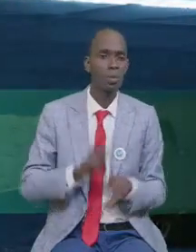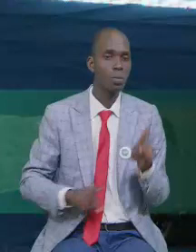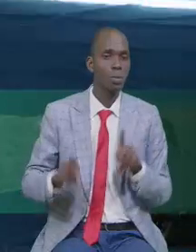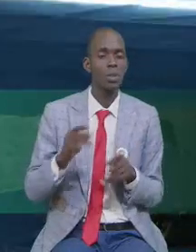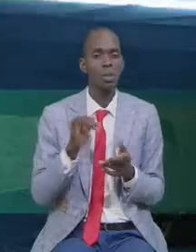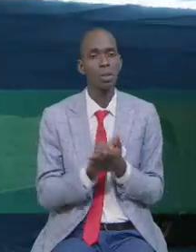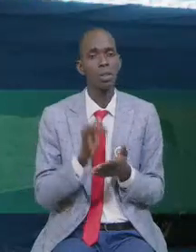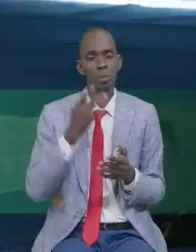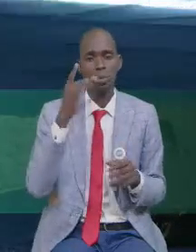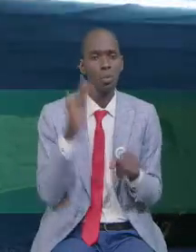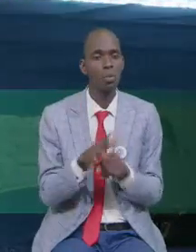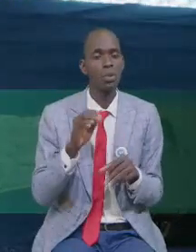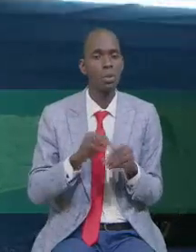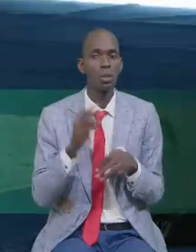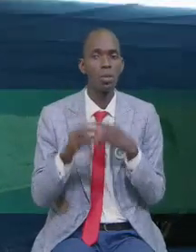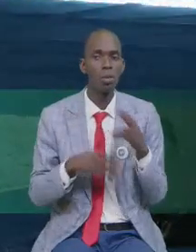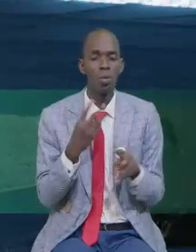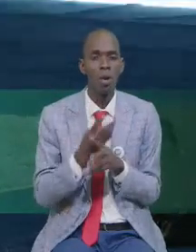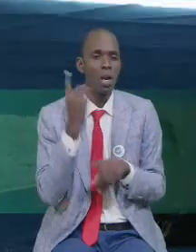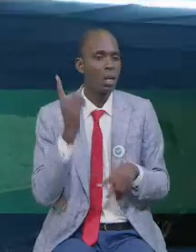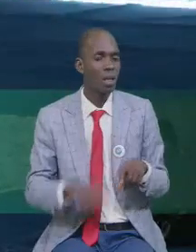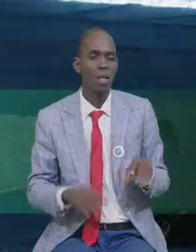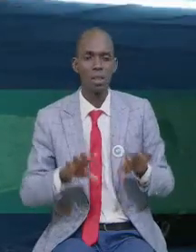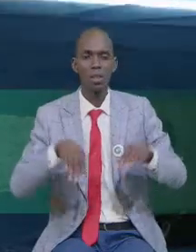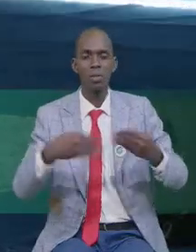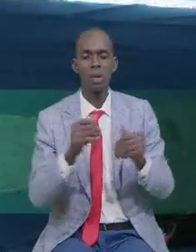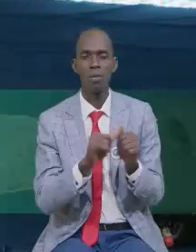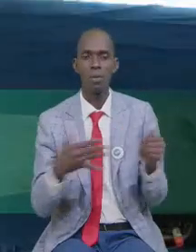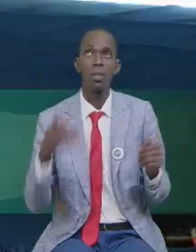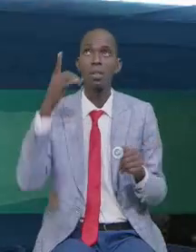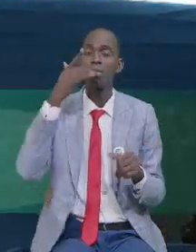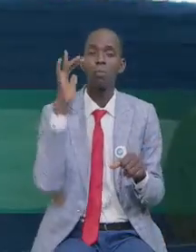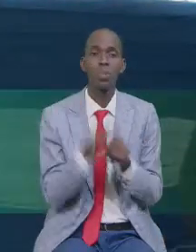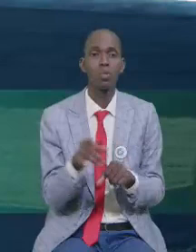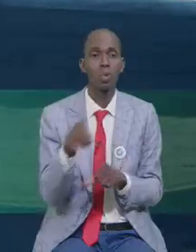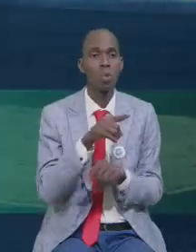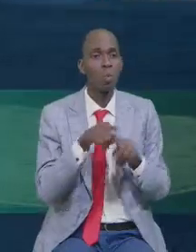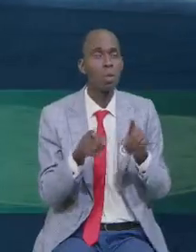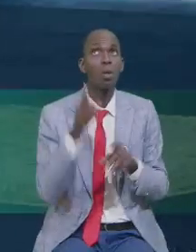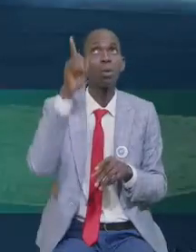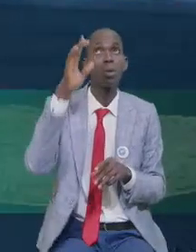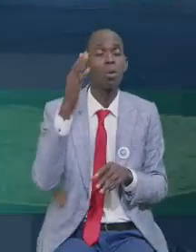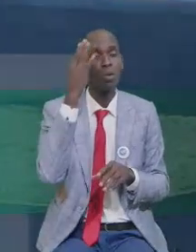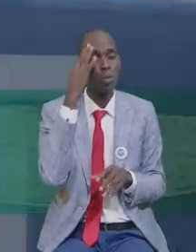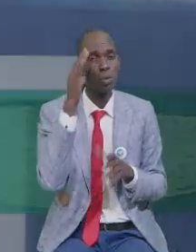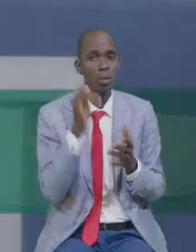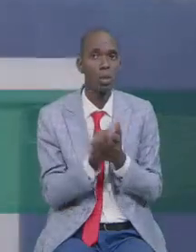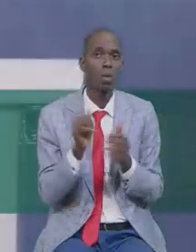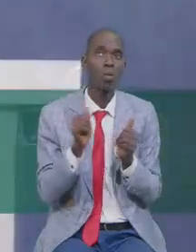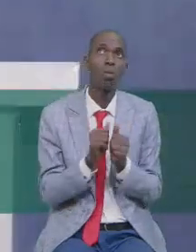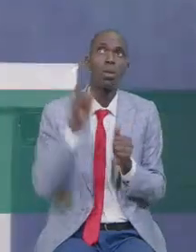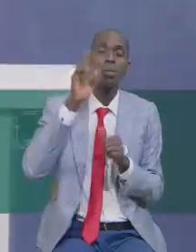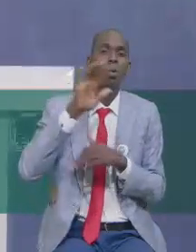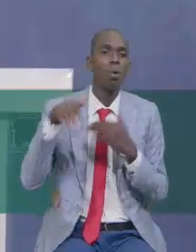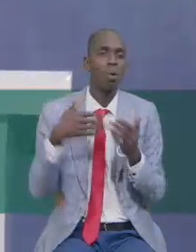in the world, he knows they cannot fulfill everything they are promising, but he, God, knows that with him all things are